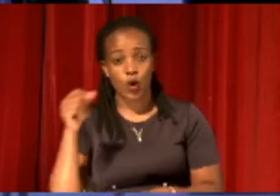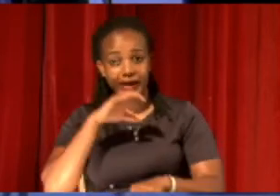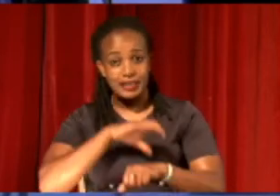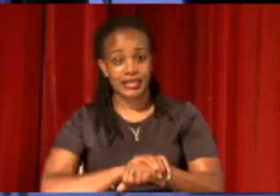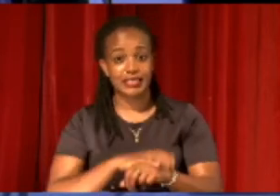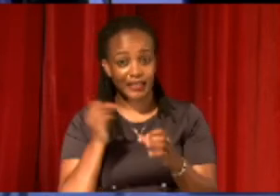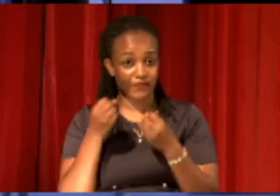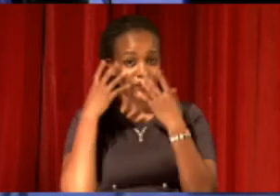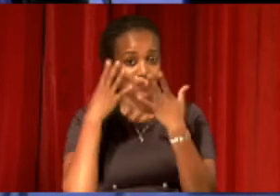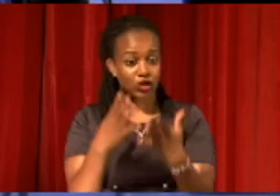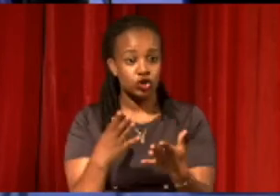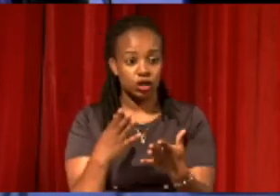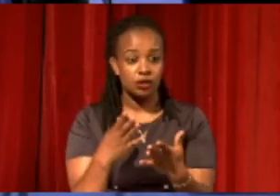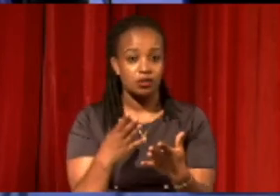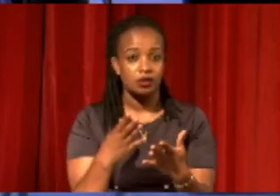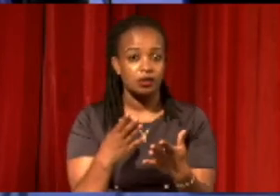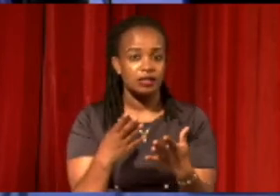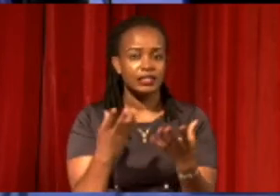copy, but hard?